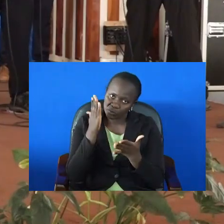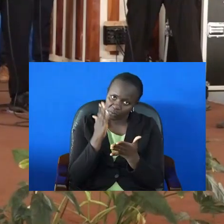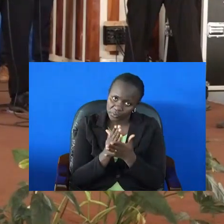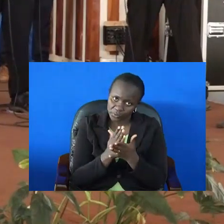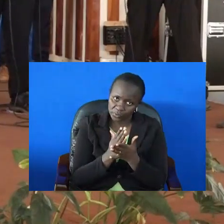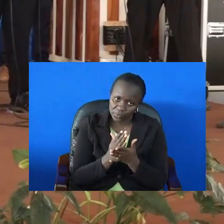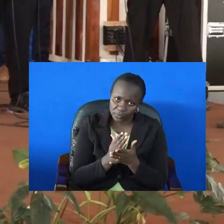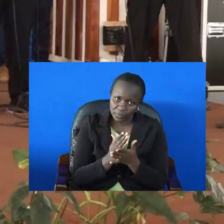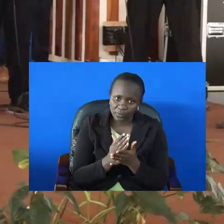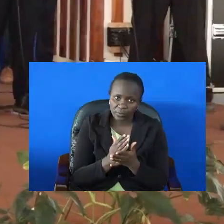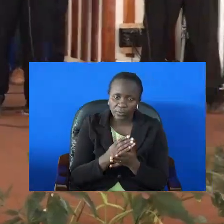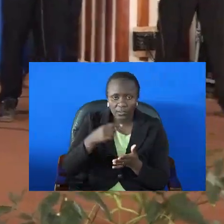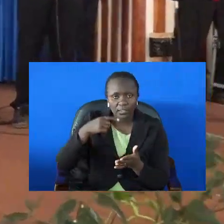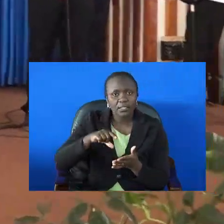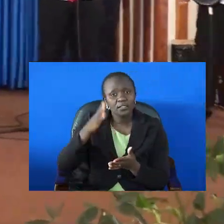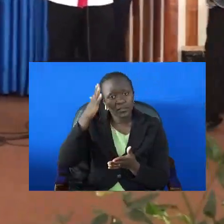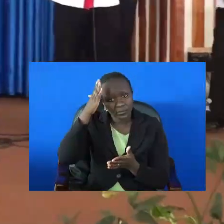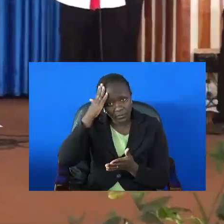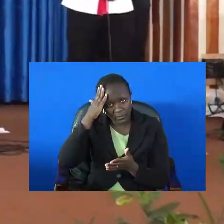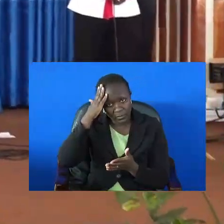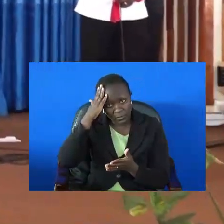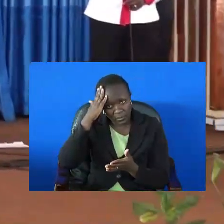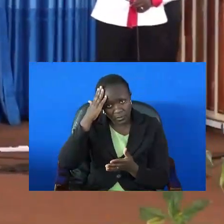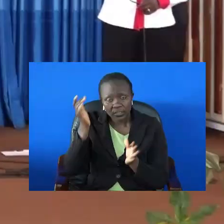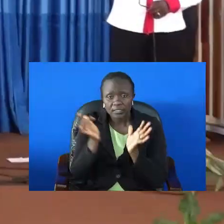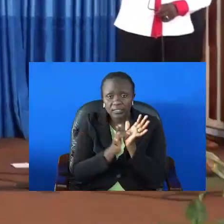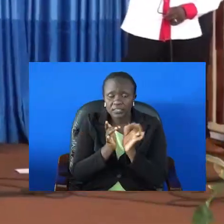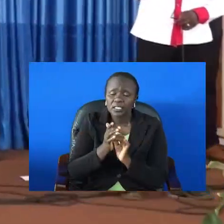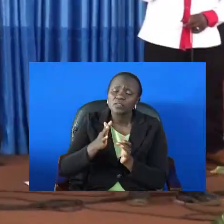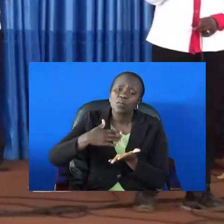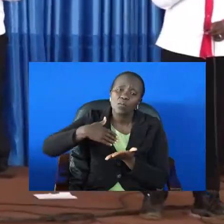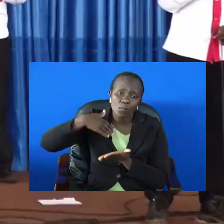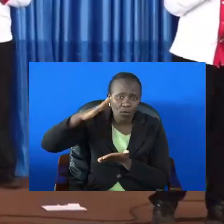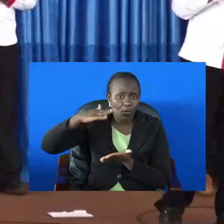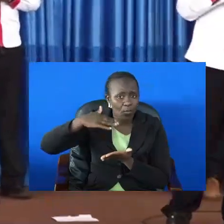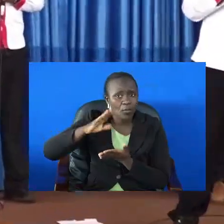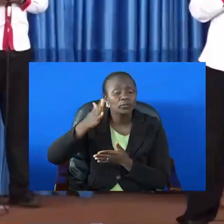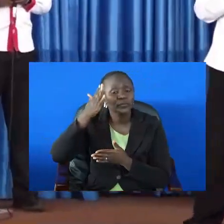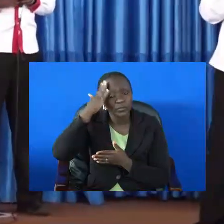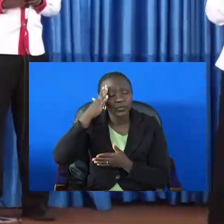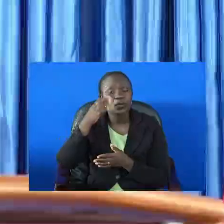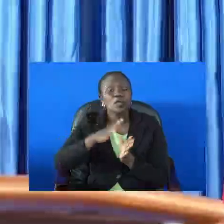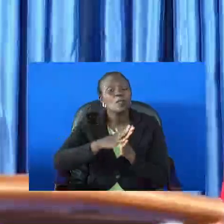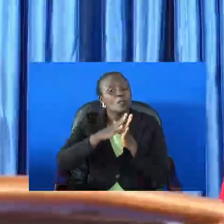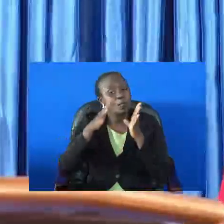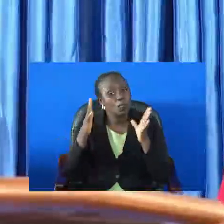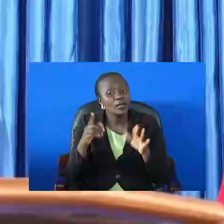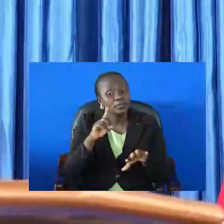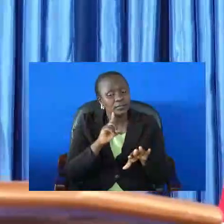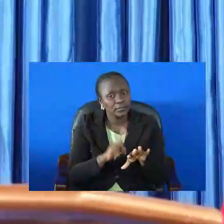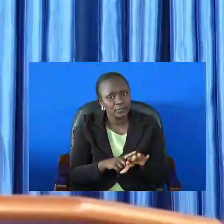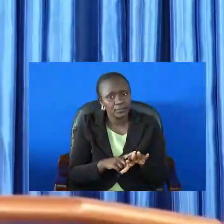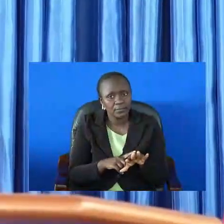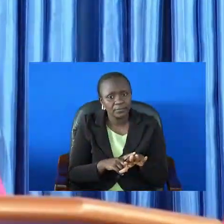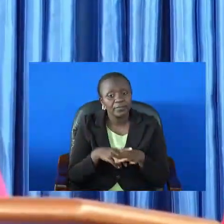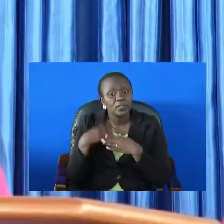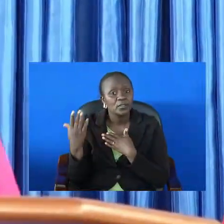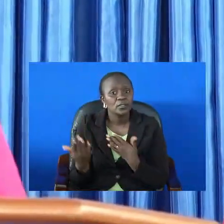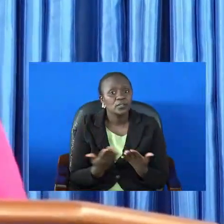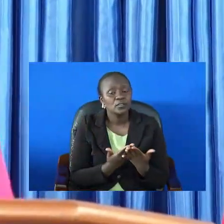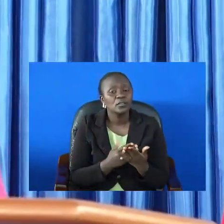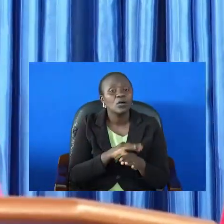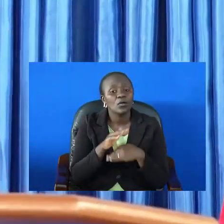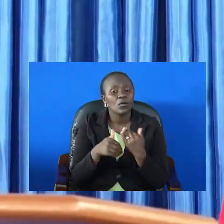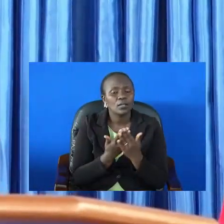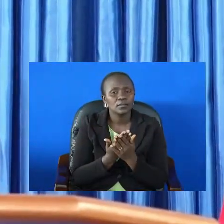kwa kweli tutake kumjua Yesu zaidi na tuendelee kumfahamu. So kwa wakati huu nataka